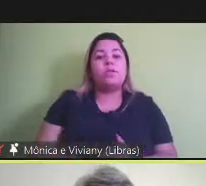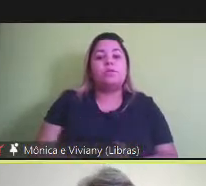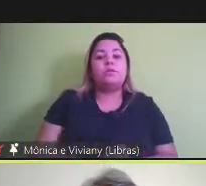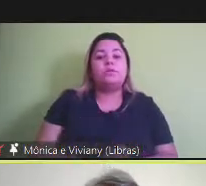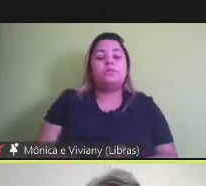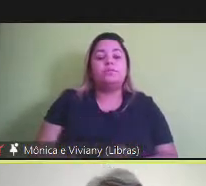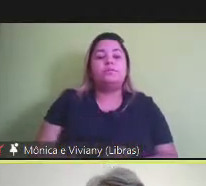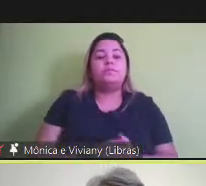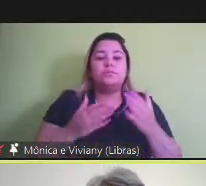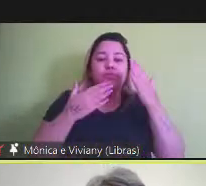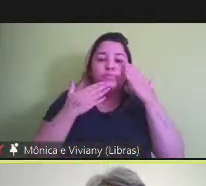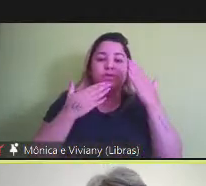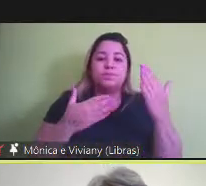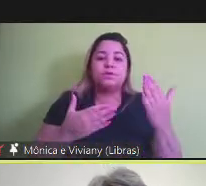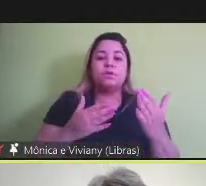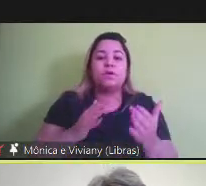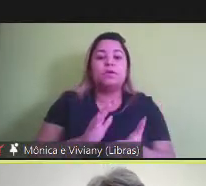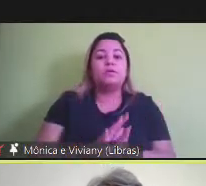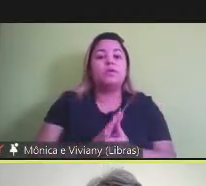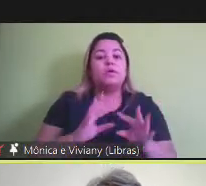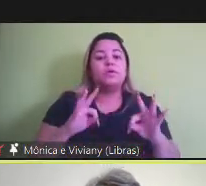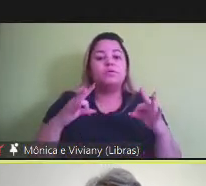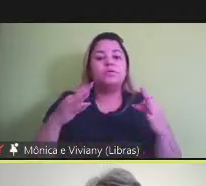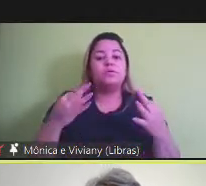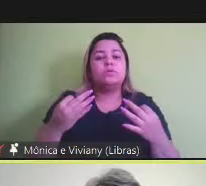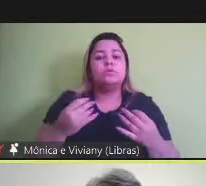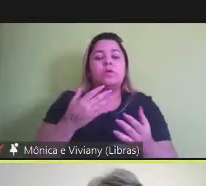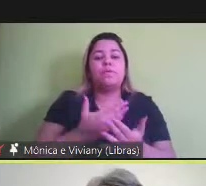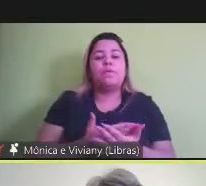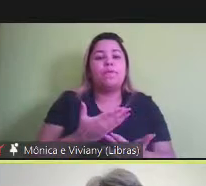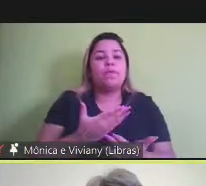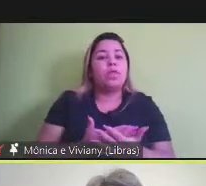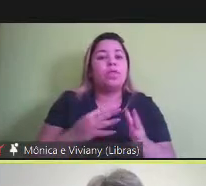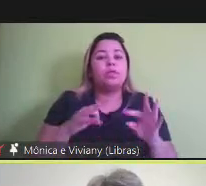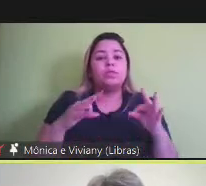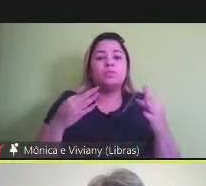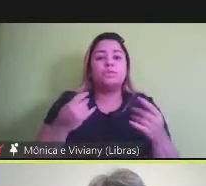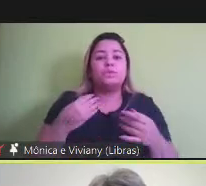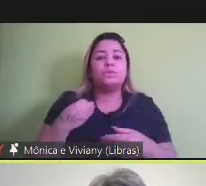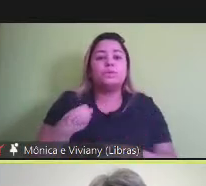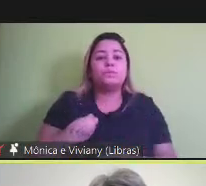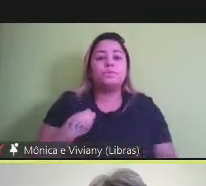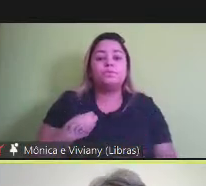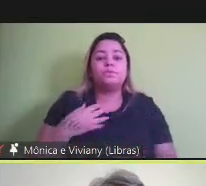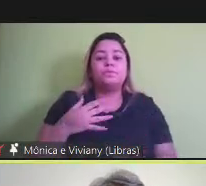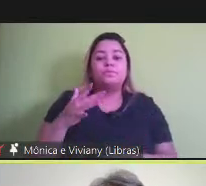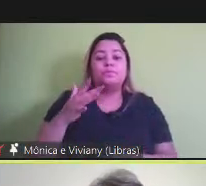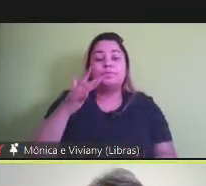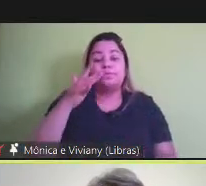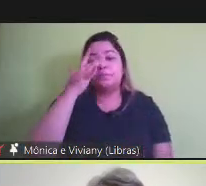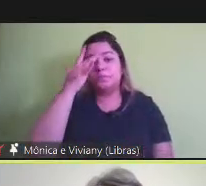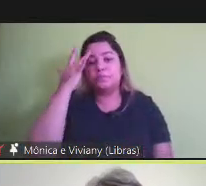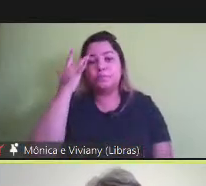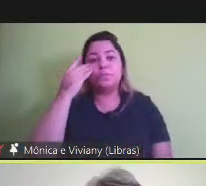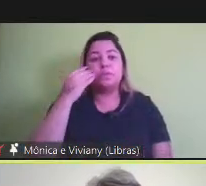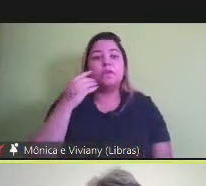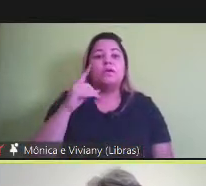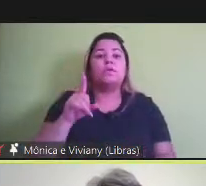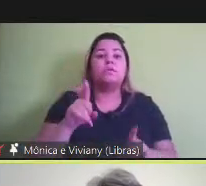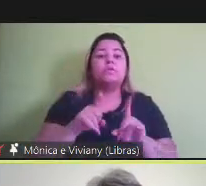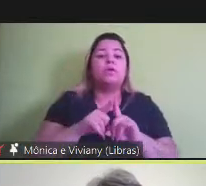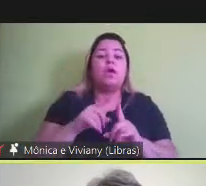next slide. Thank you very much. To thank all the students and everyone who's connected to the lab that